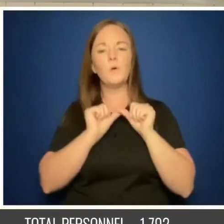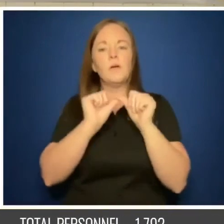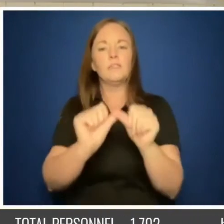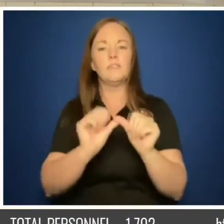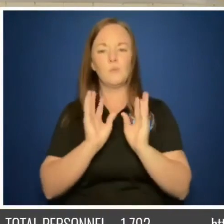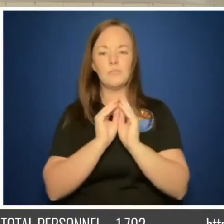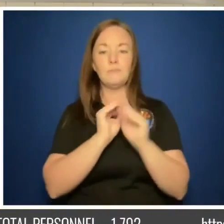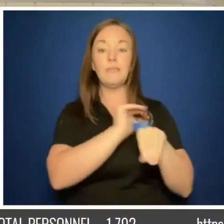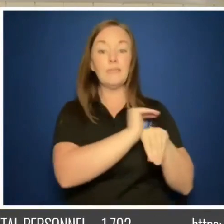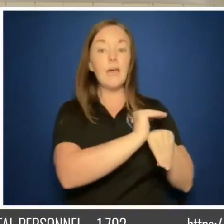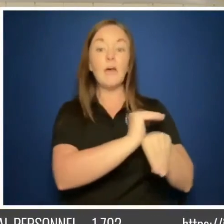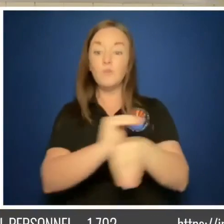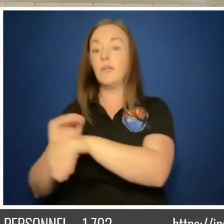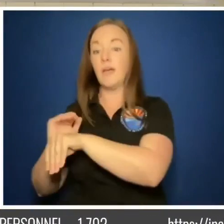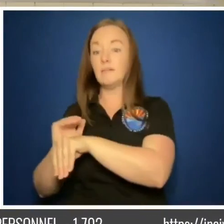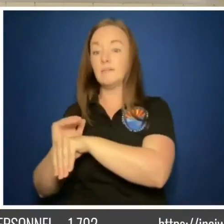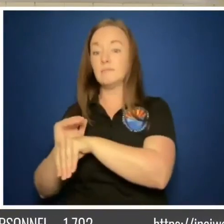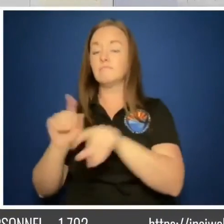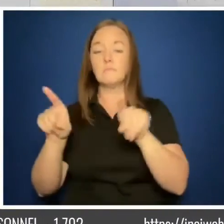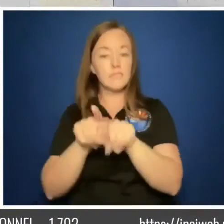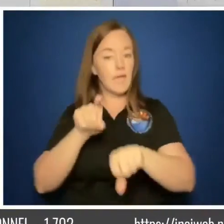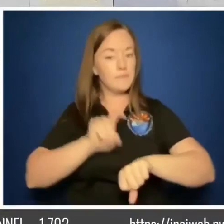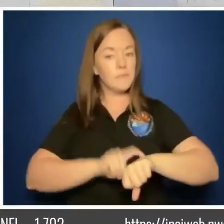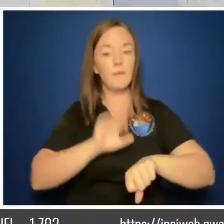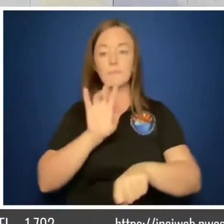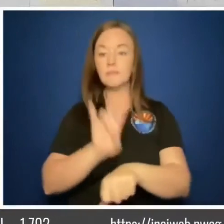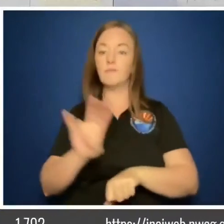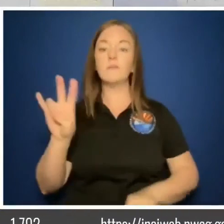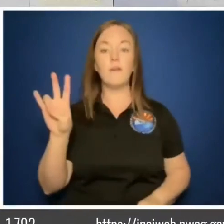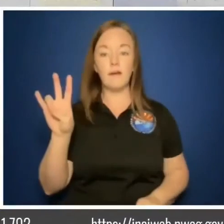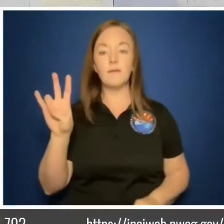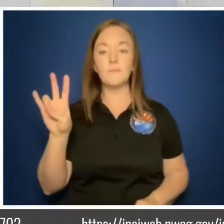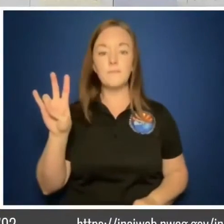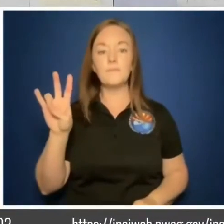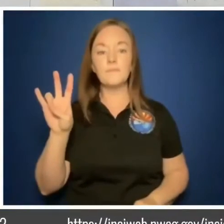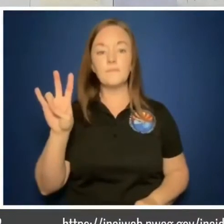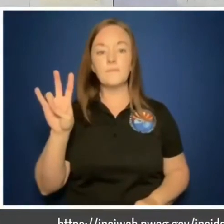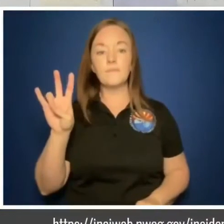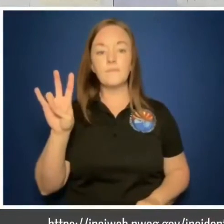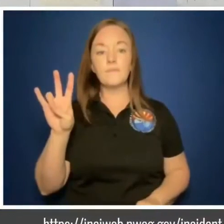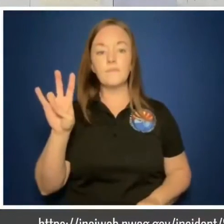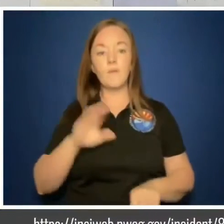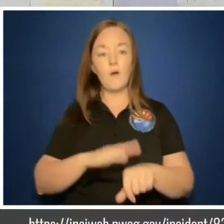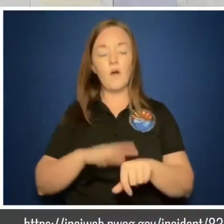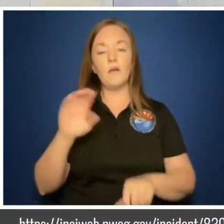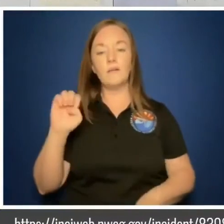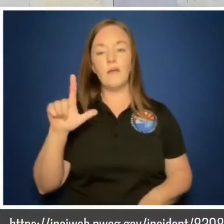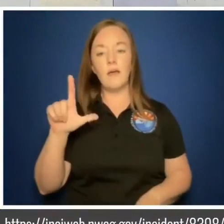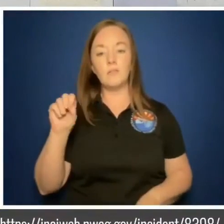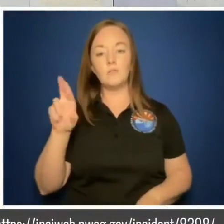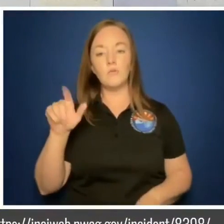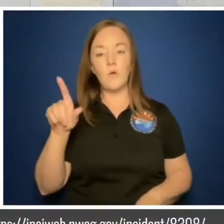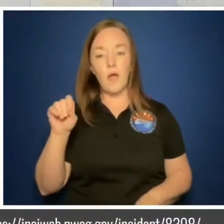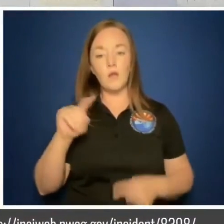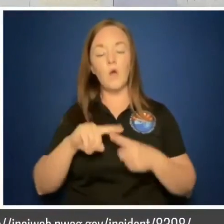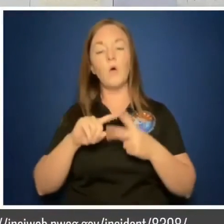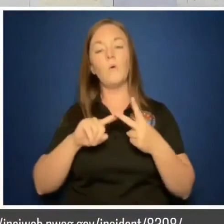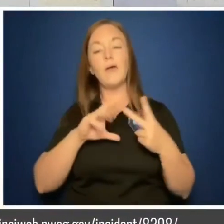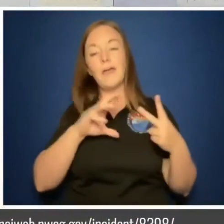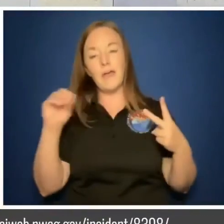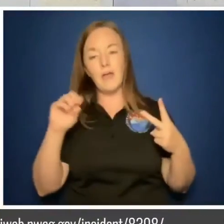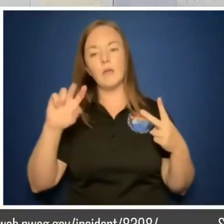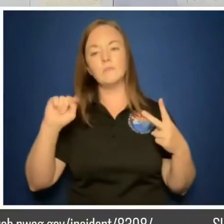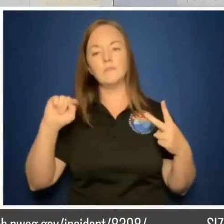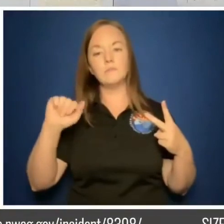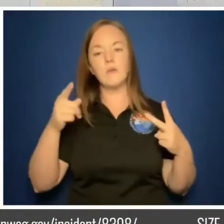night, the same time, 7 o'clock, on the El Dorado and Tahoe National Forest Facebook page, as well as